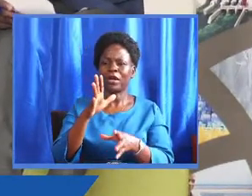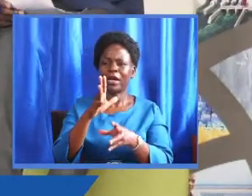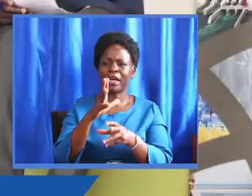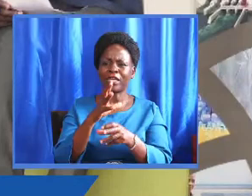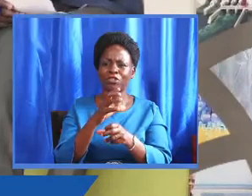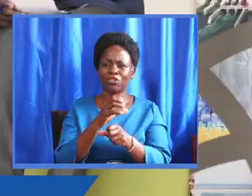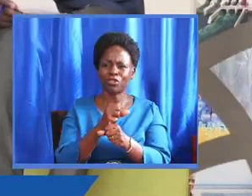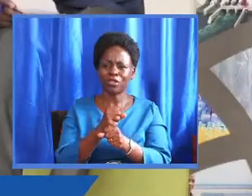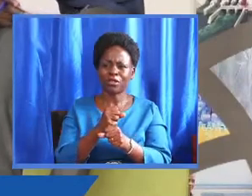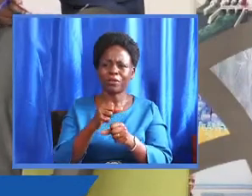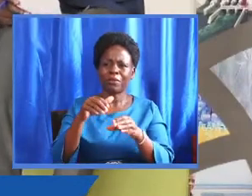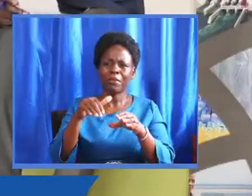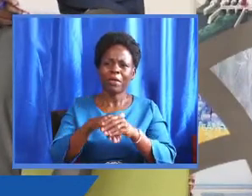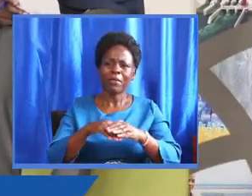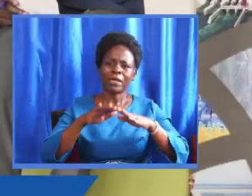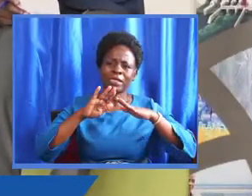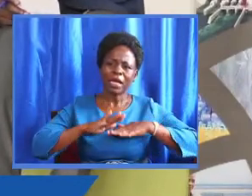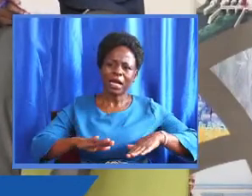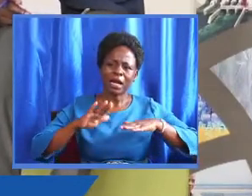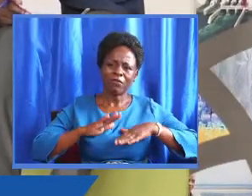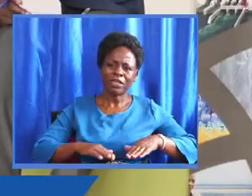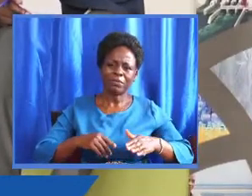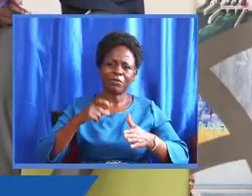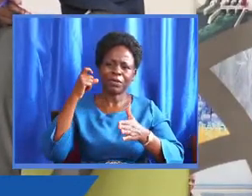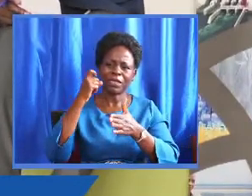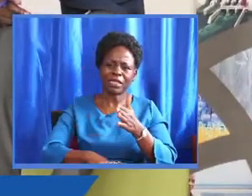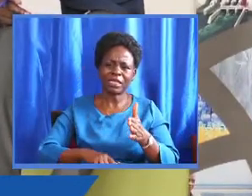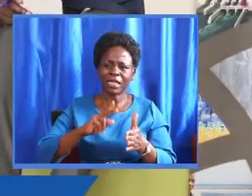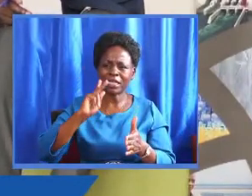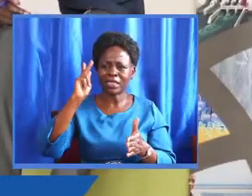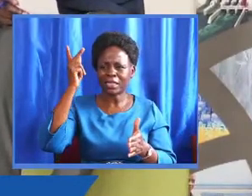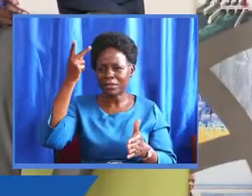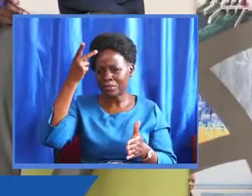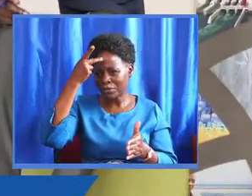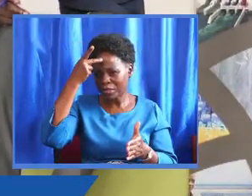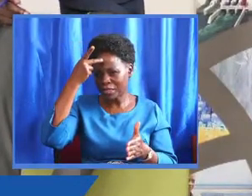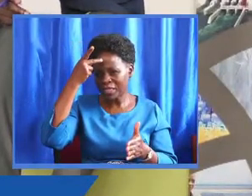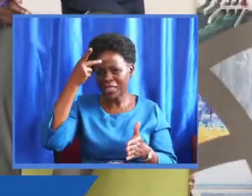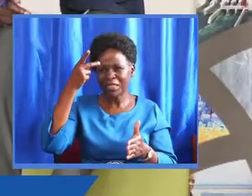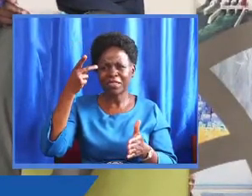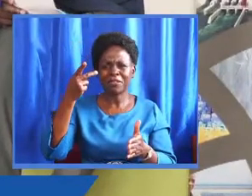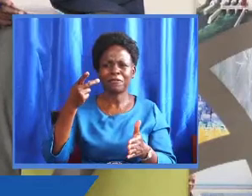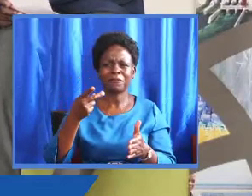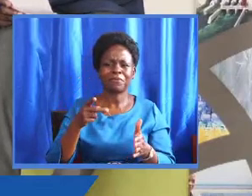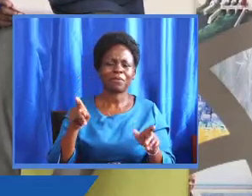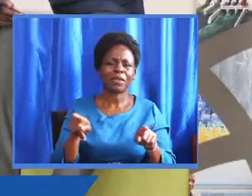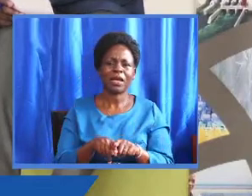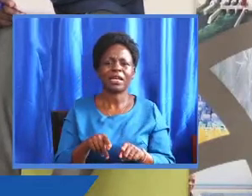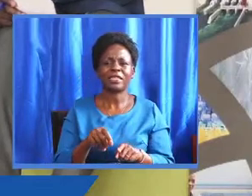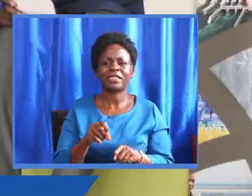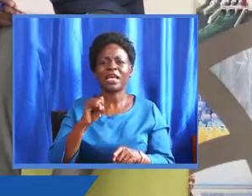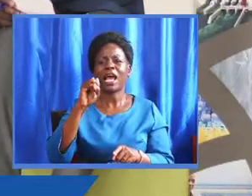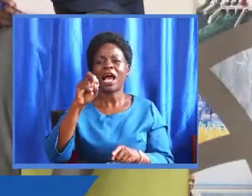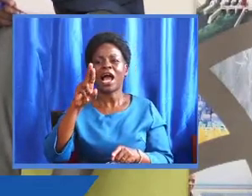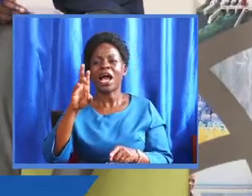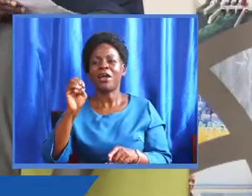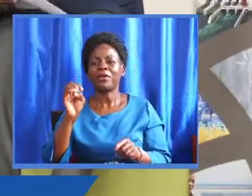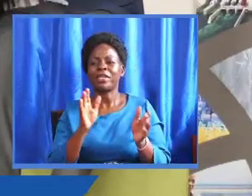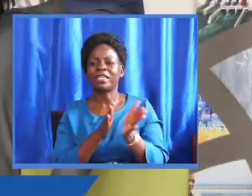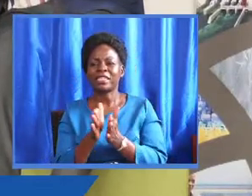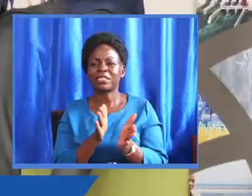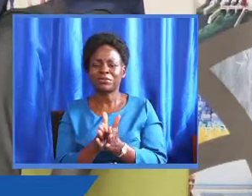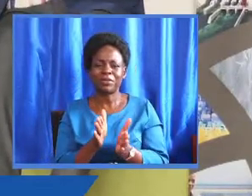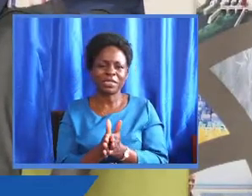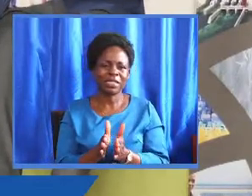are the members comfortable with the tax policies as they are? Irene is explaining, but I don't